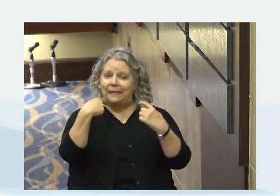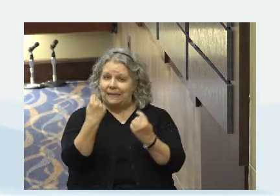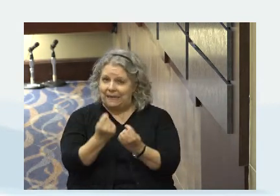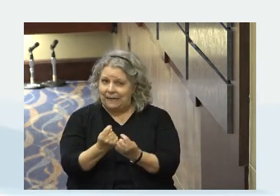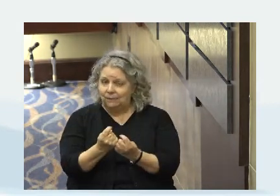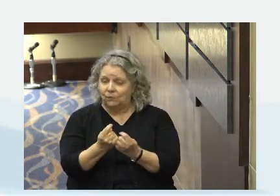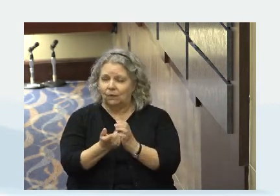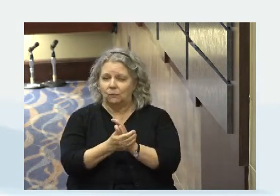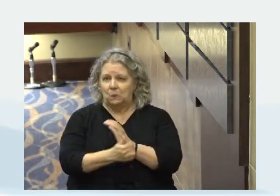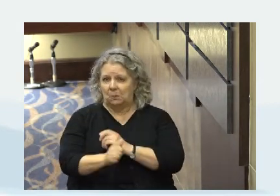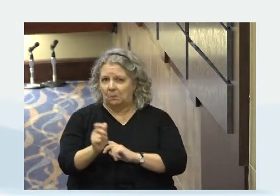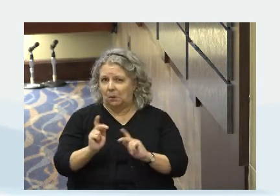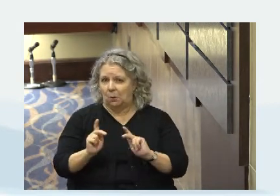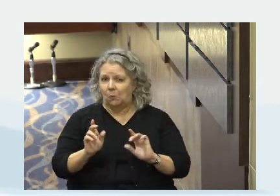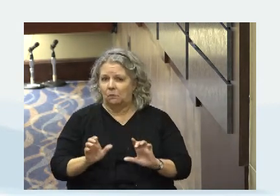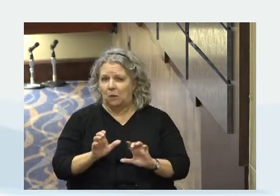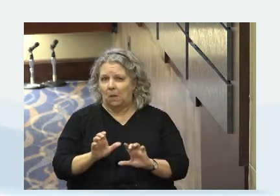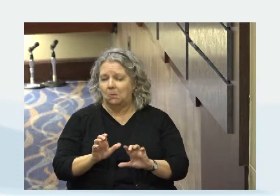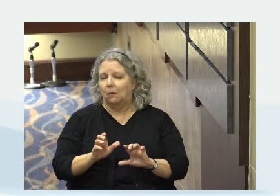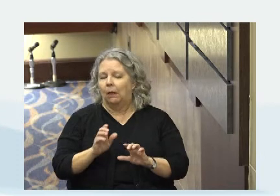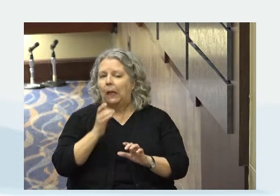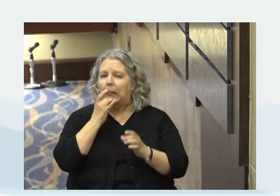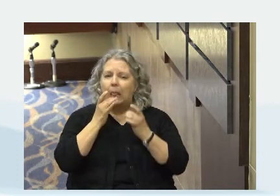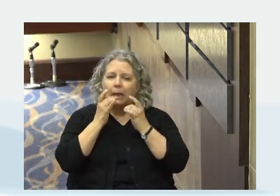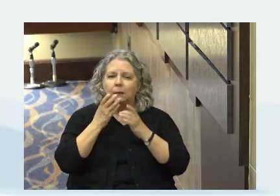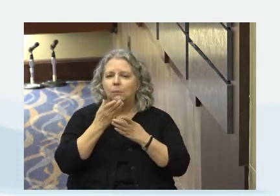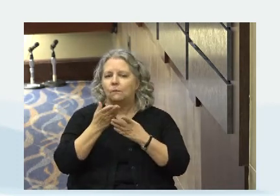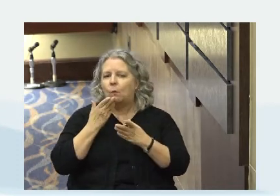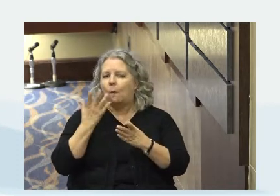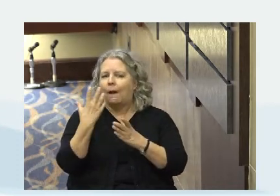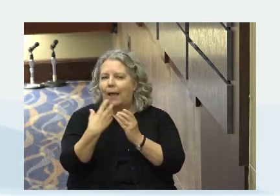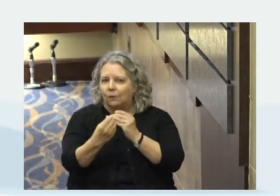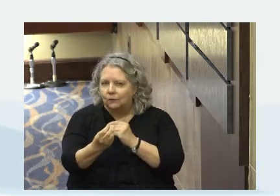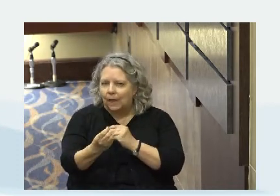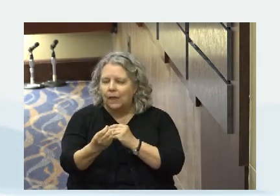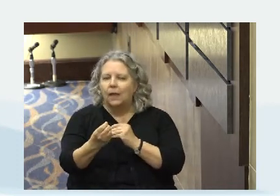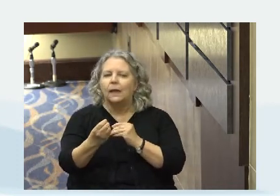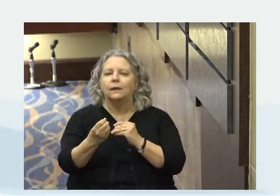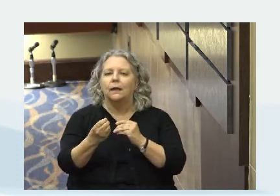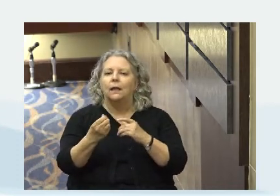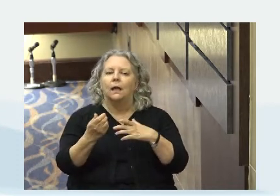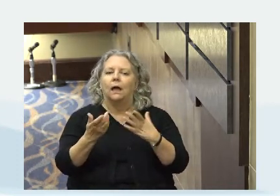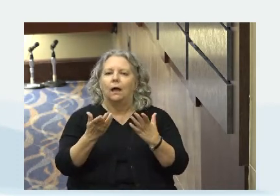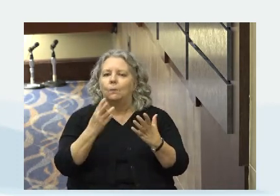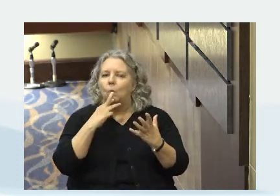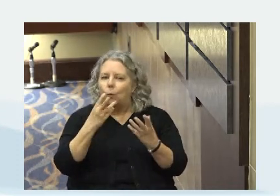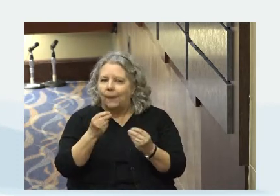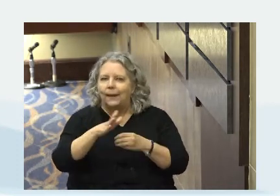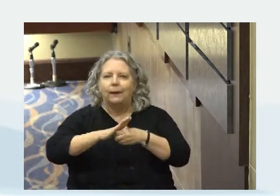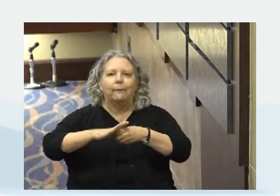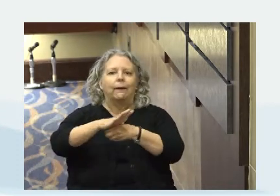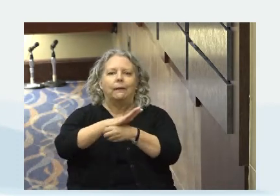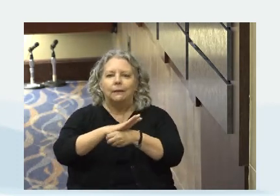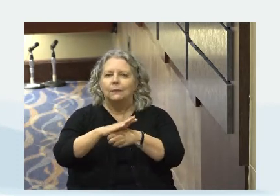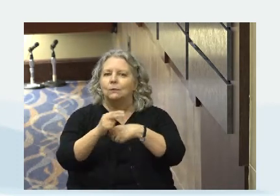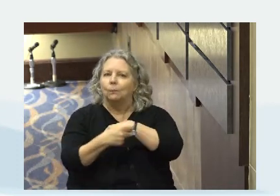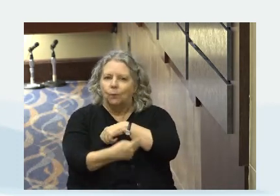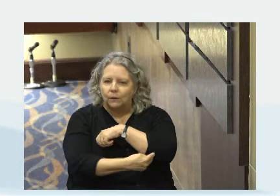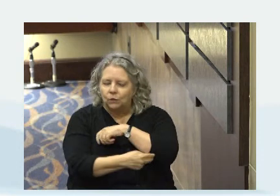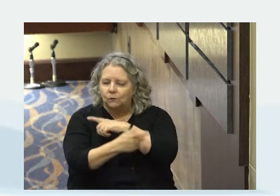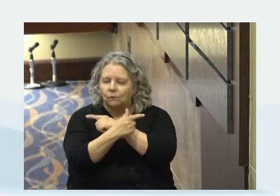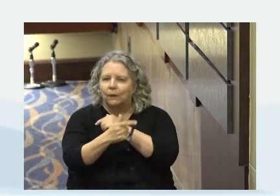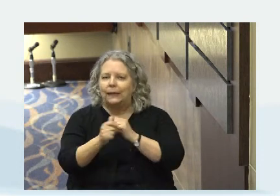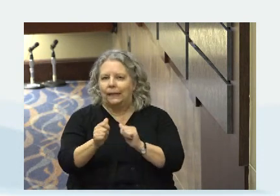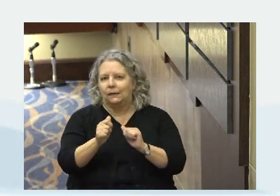decorative lighting on outside structures and bridges and in wet environments that can help guide us and give us some proposals about